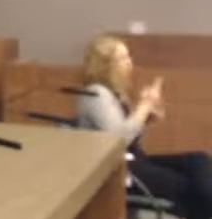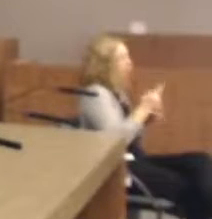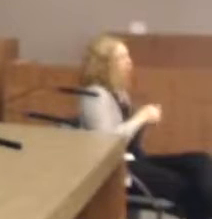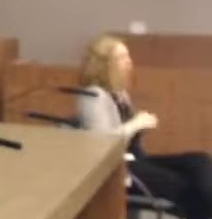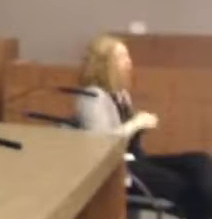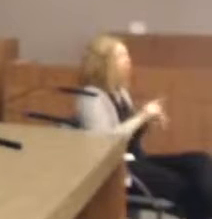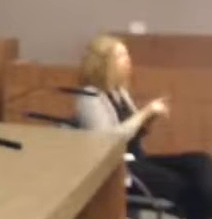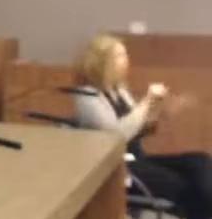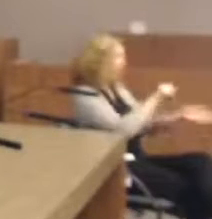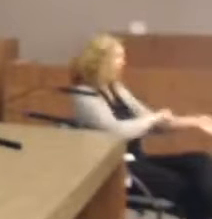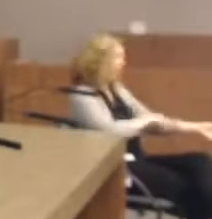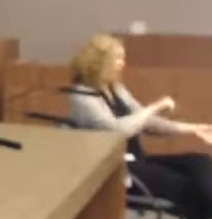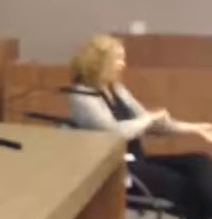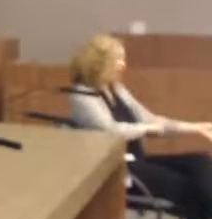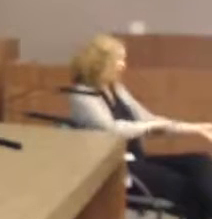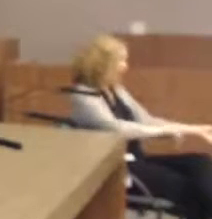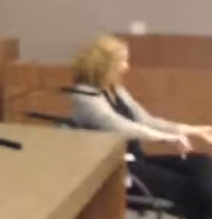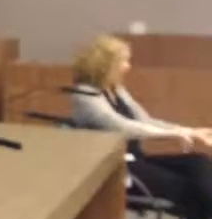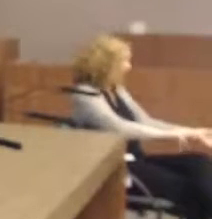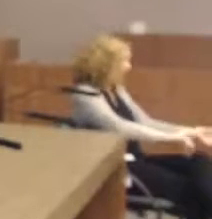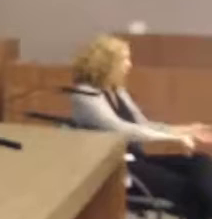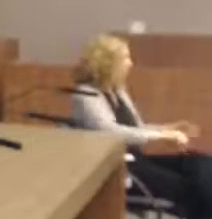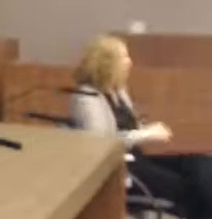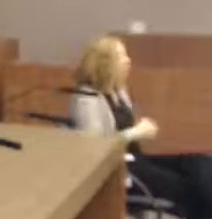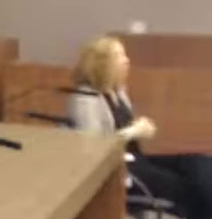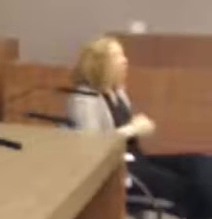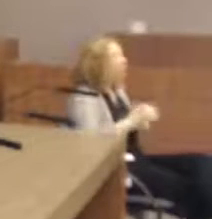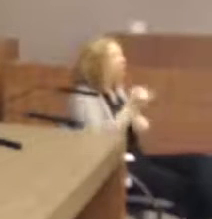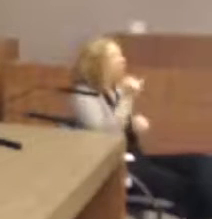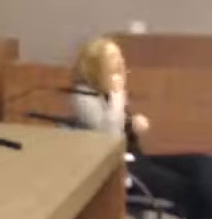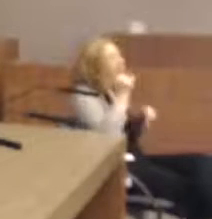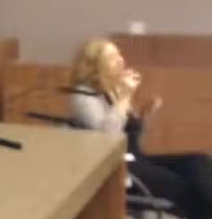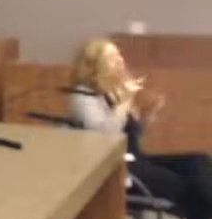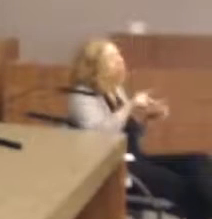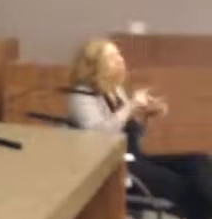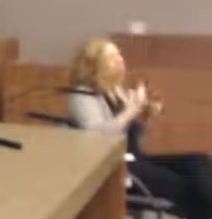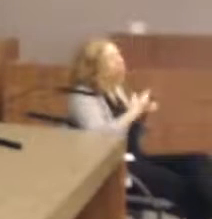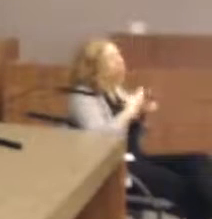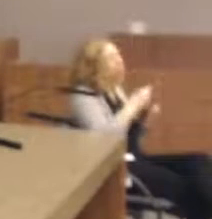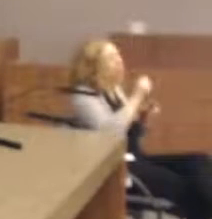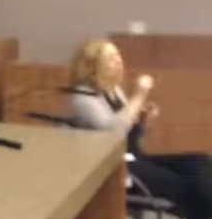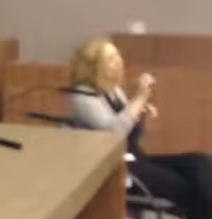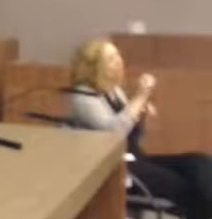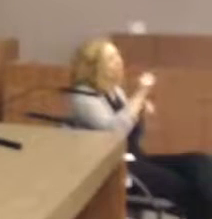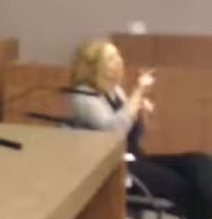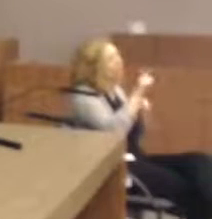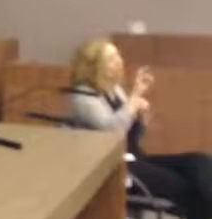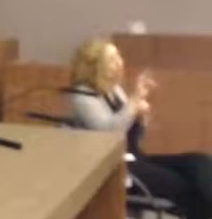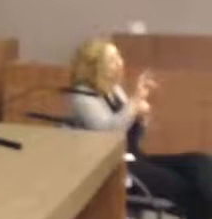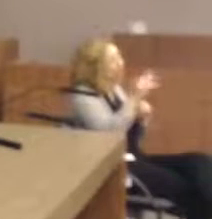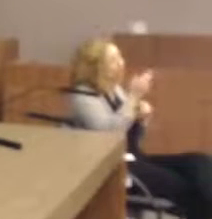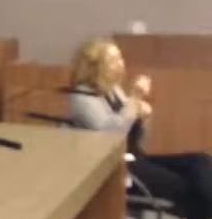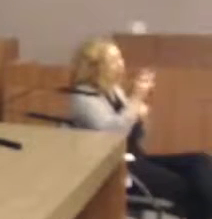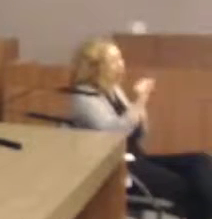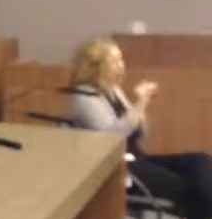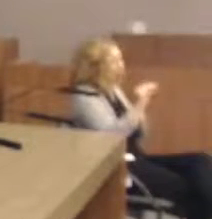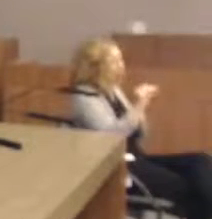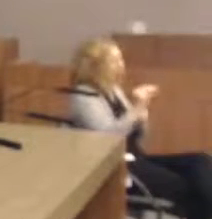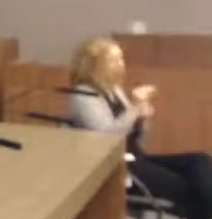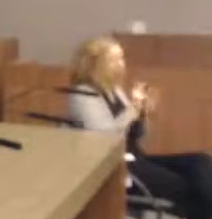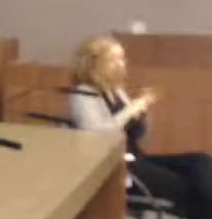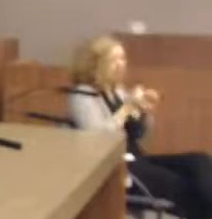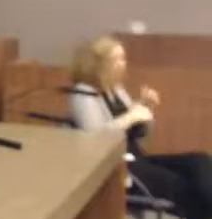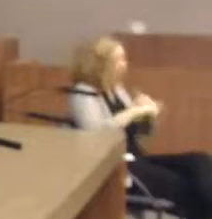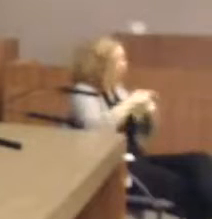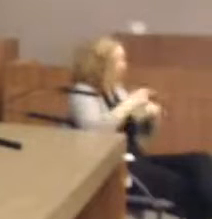Cutting is the other one. And unfortunately, once somebody uses self-harm as a behavior and it works, then every time they're in a stressful or